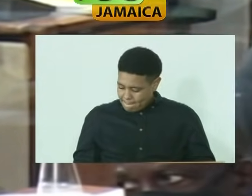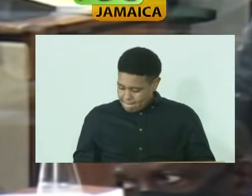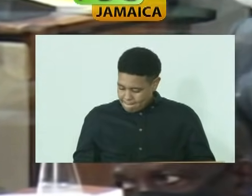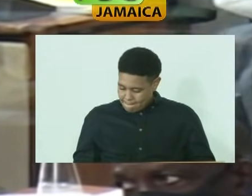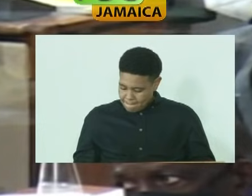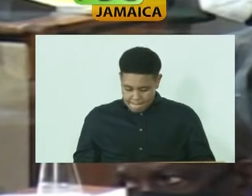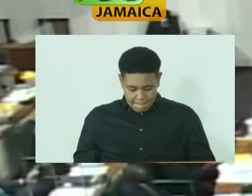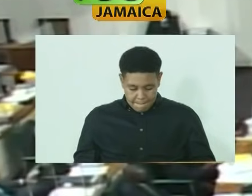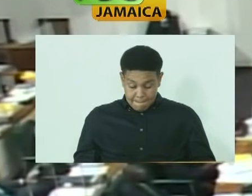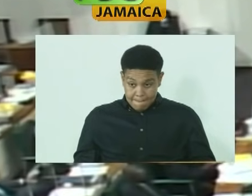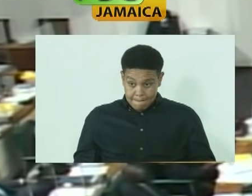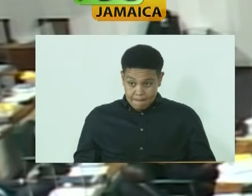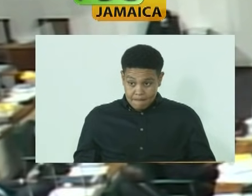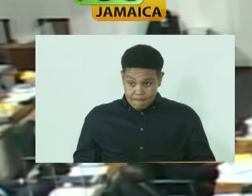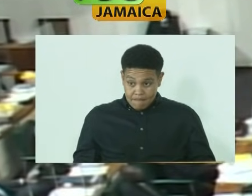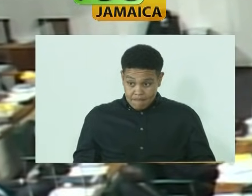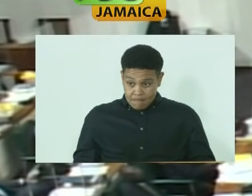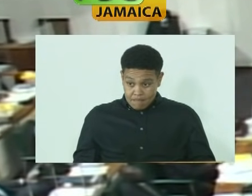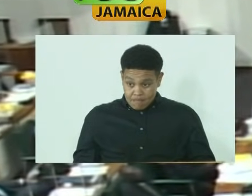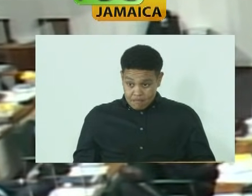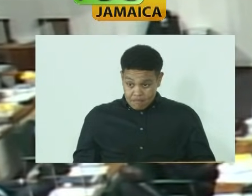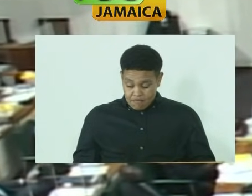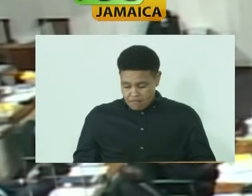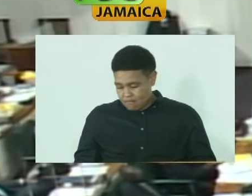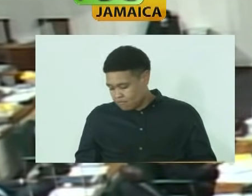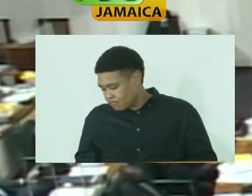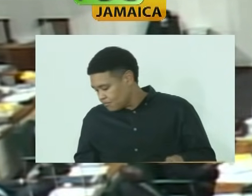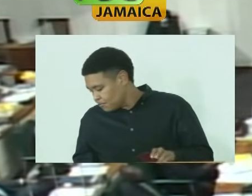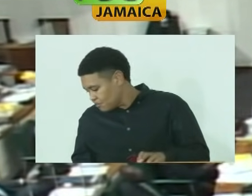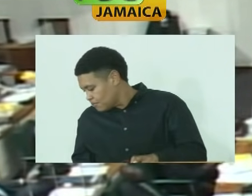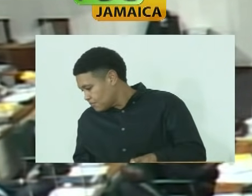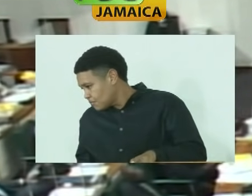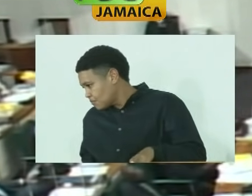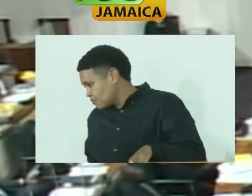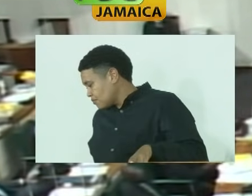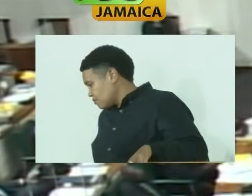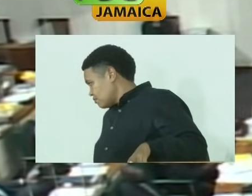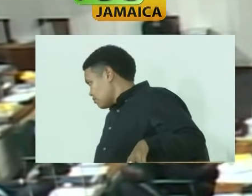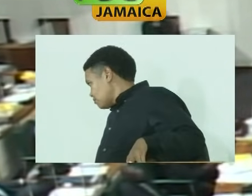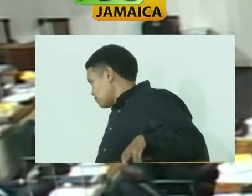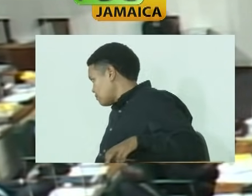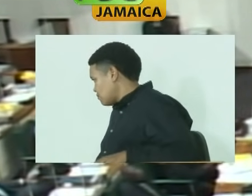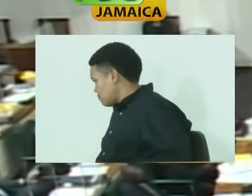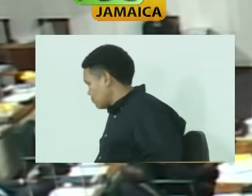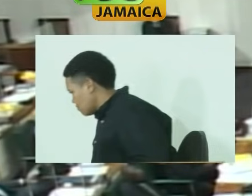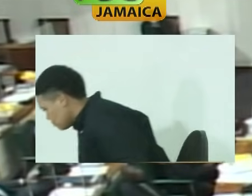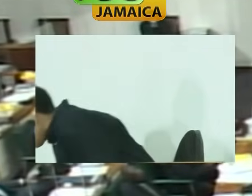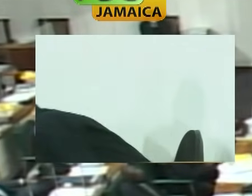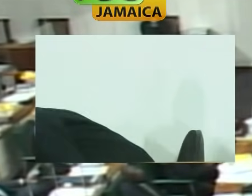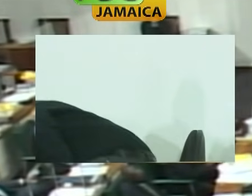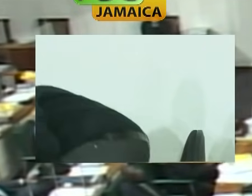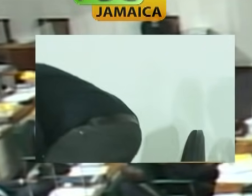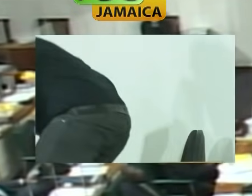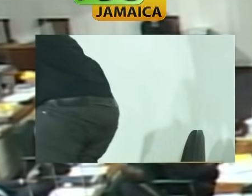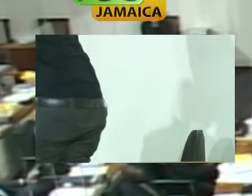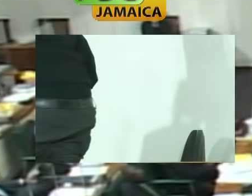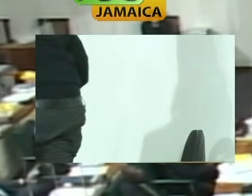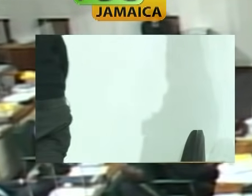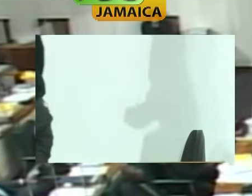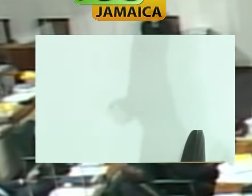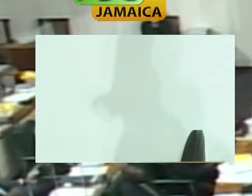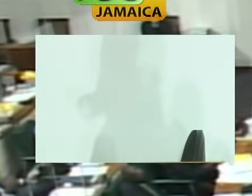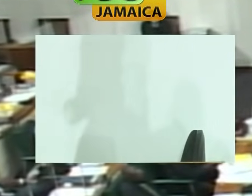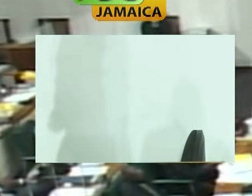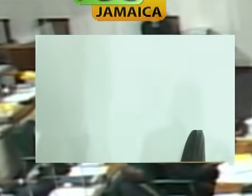Just a follow-up, Madam Speaker. There are many initiatives being pursued now, including what